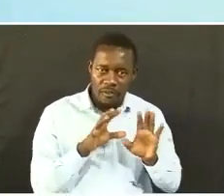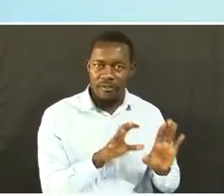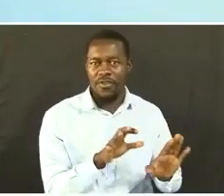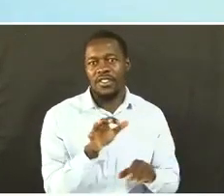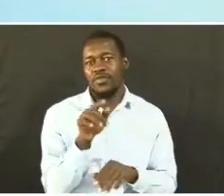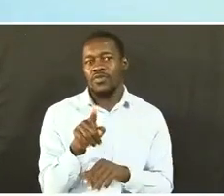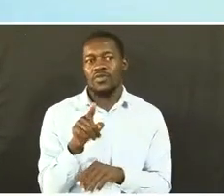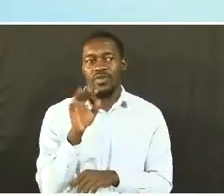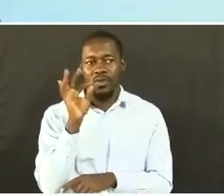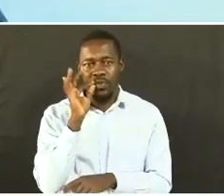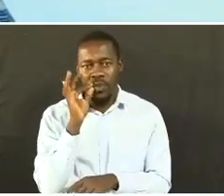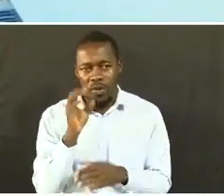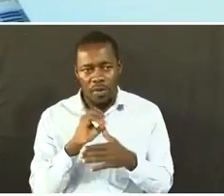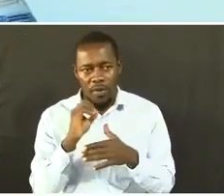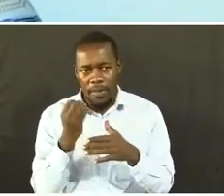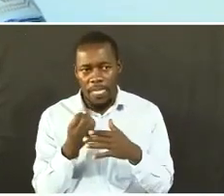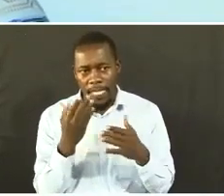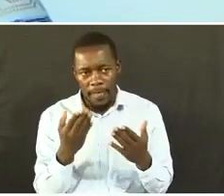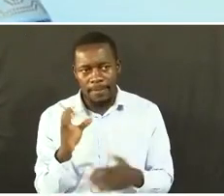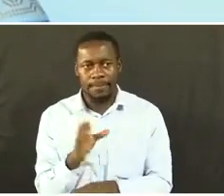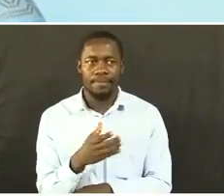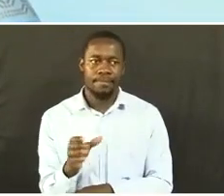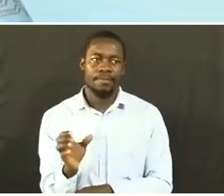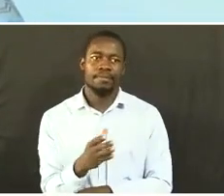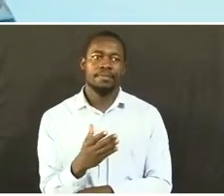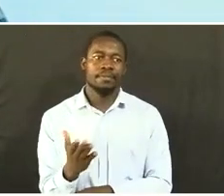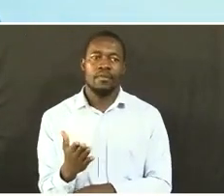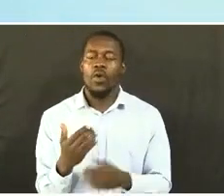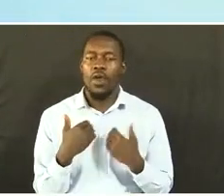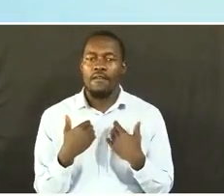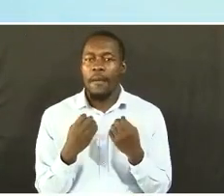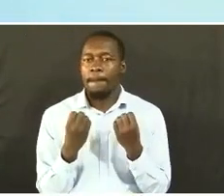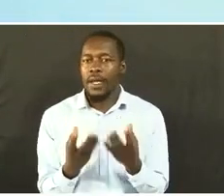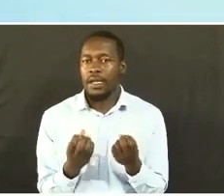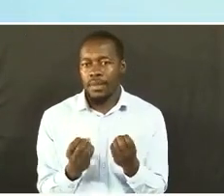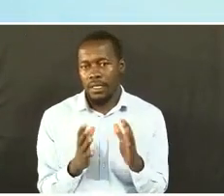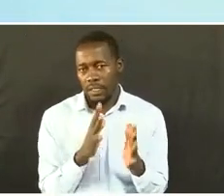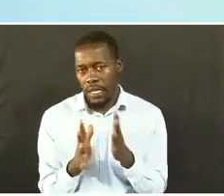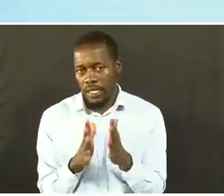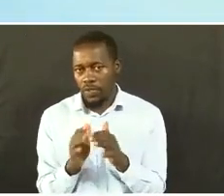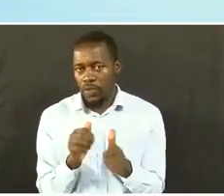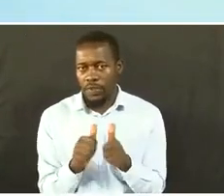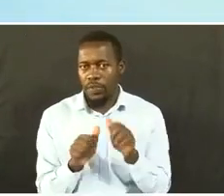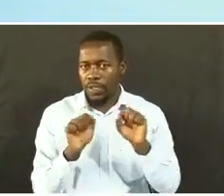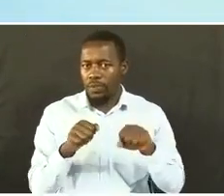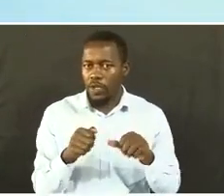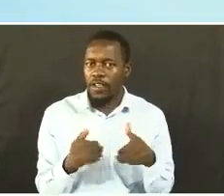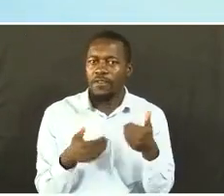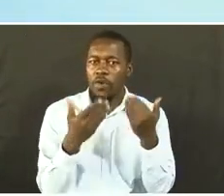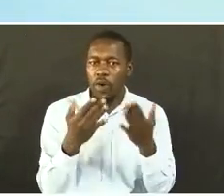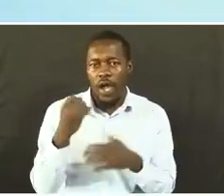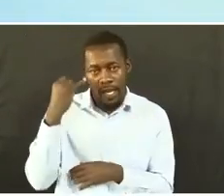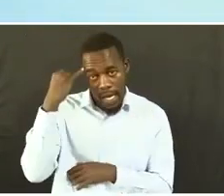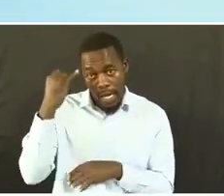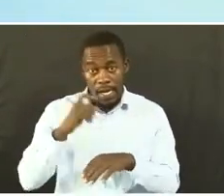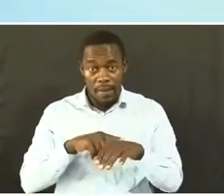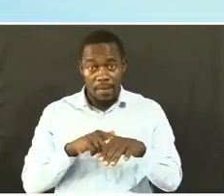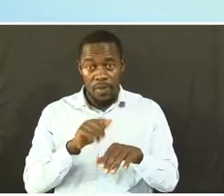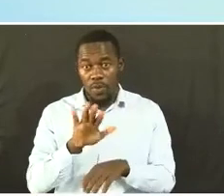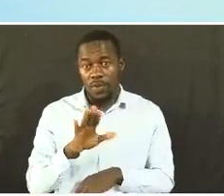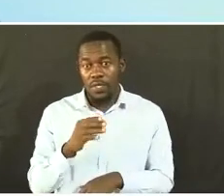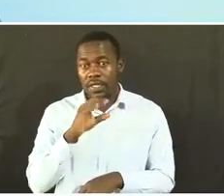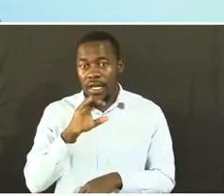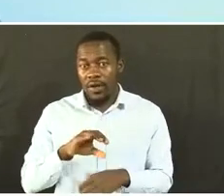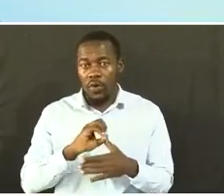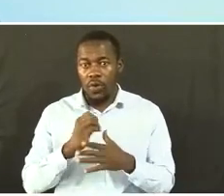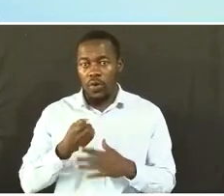hooked into it. So what we are saying is that there are many signs that would give you an idea as a parent that perhaps your child could be taking